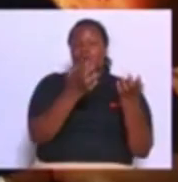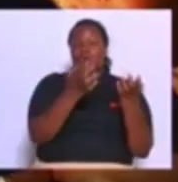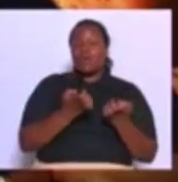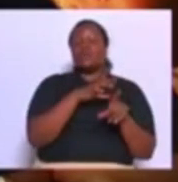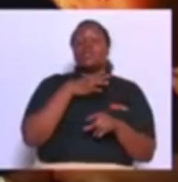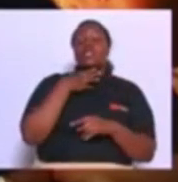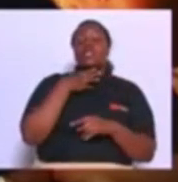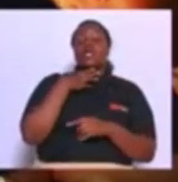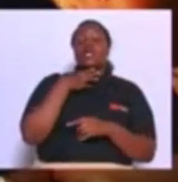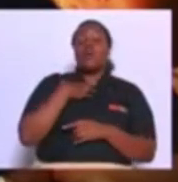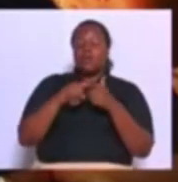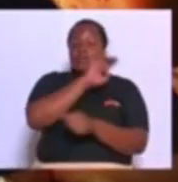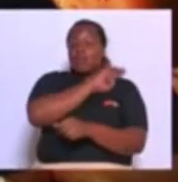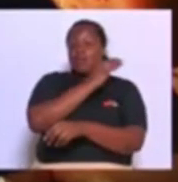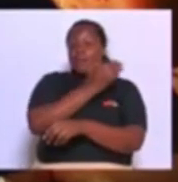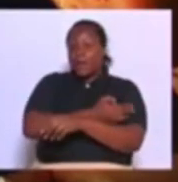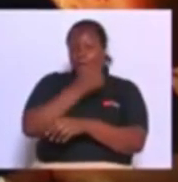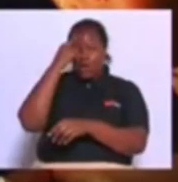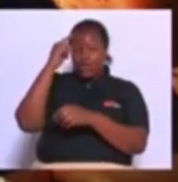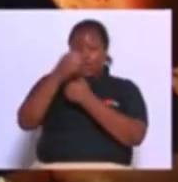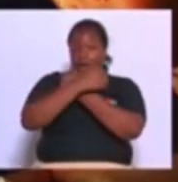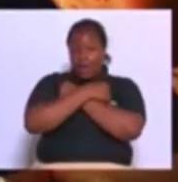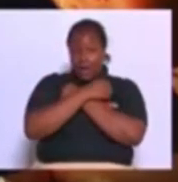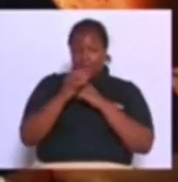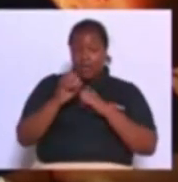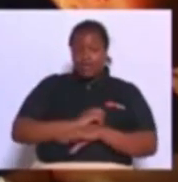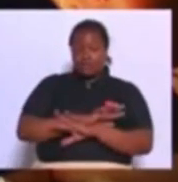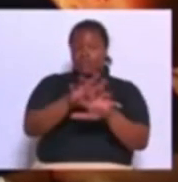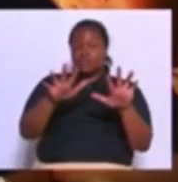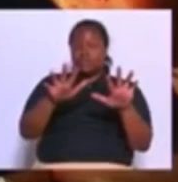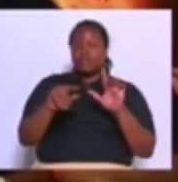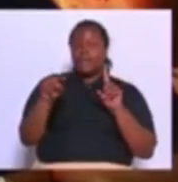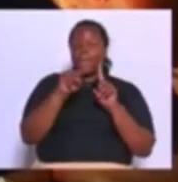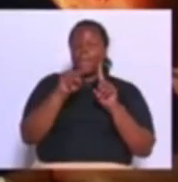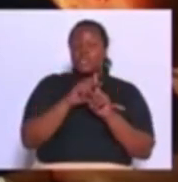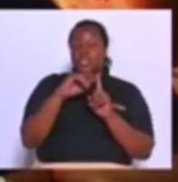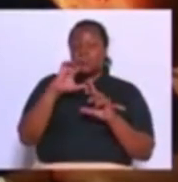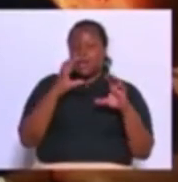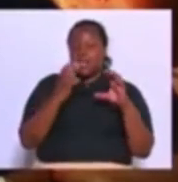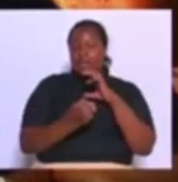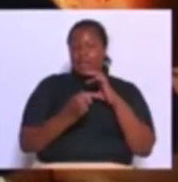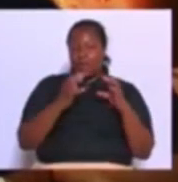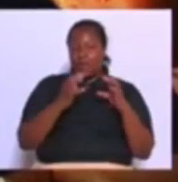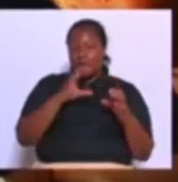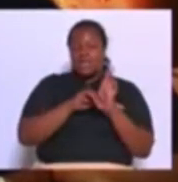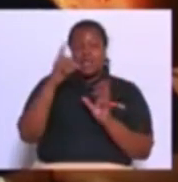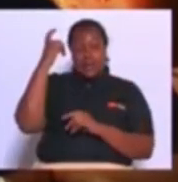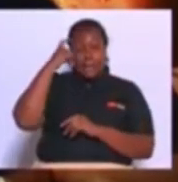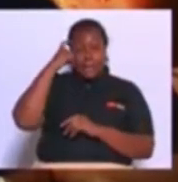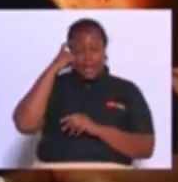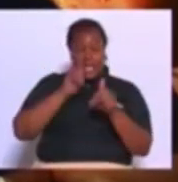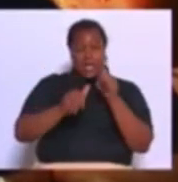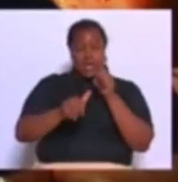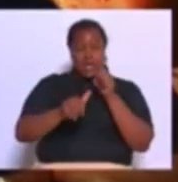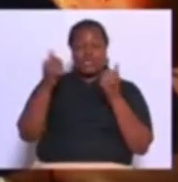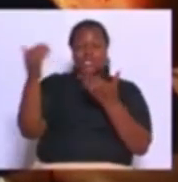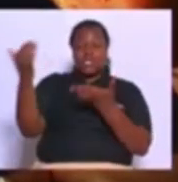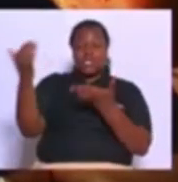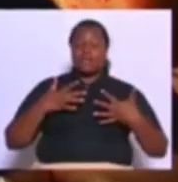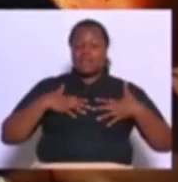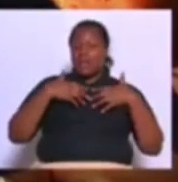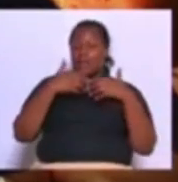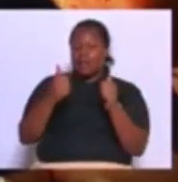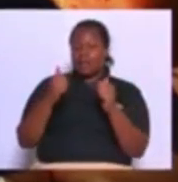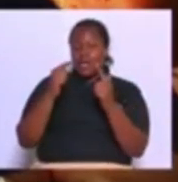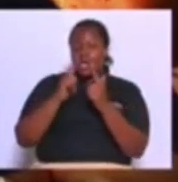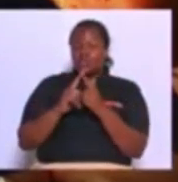the power of love releases positive chemical endorphins in the brain, which actually brings healing